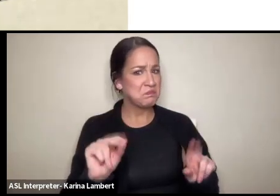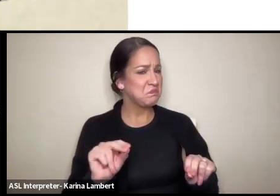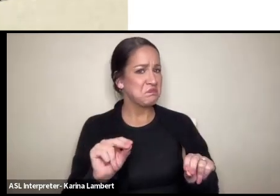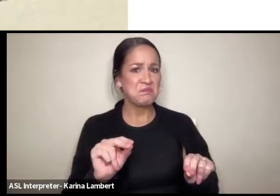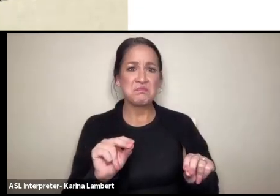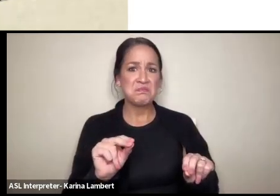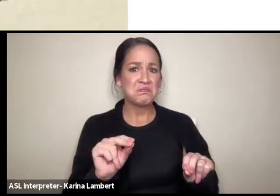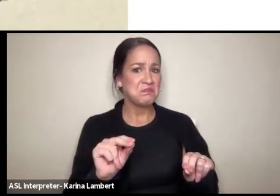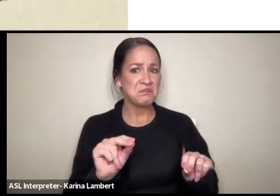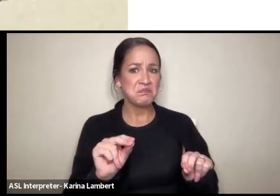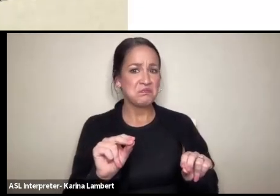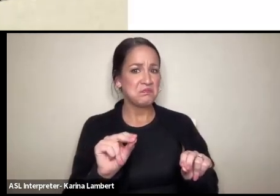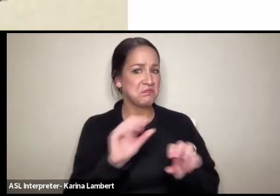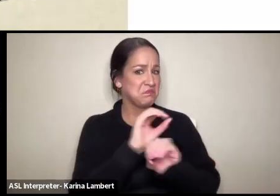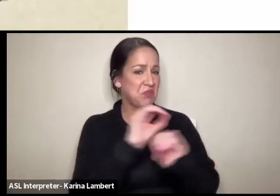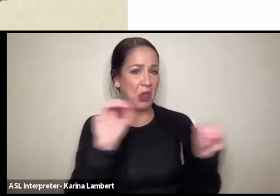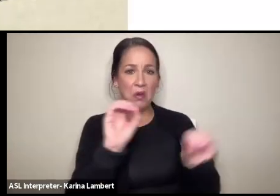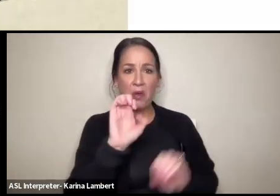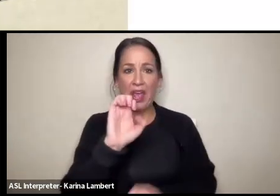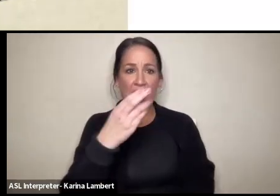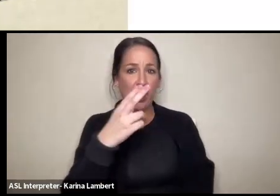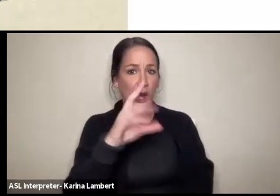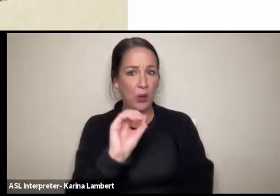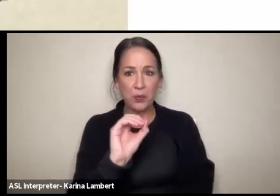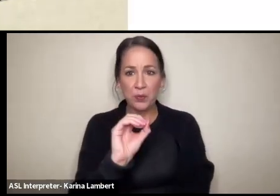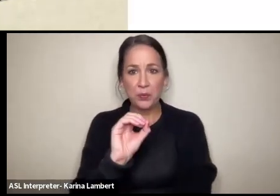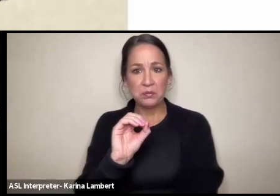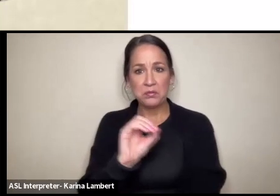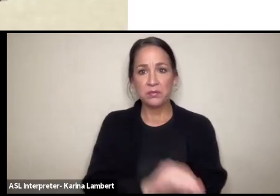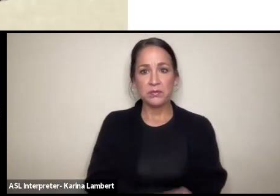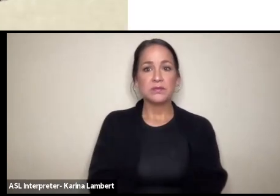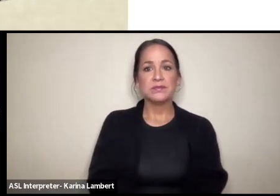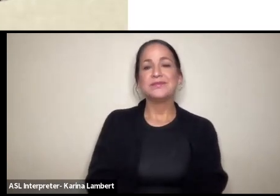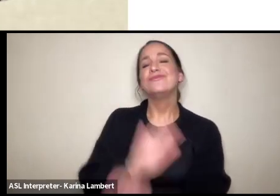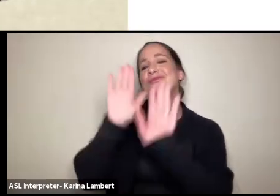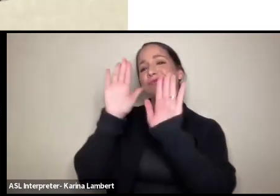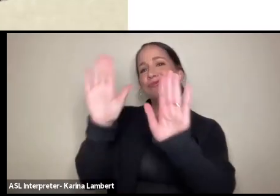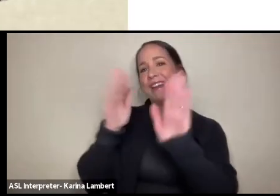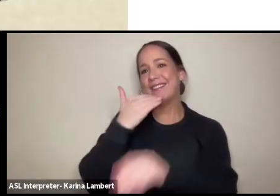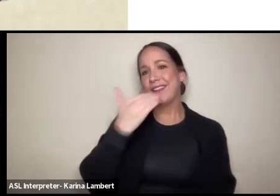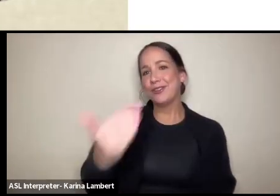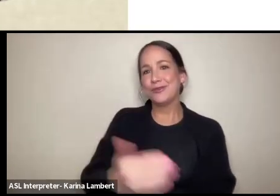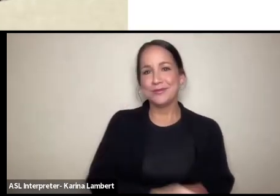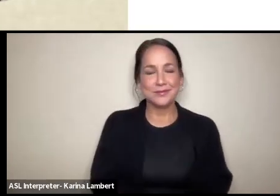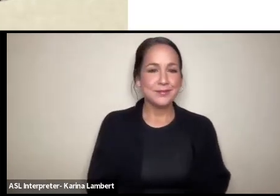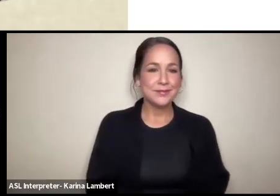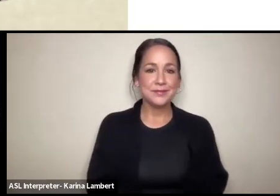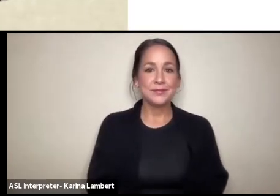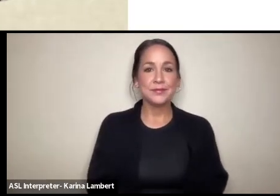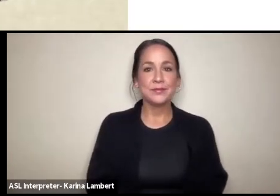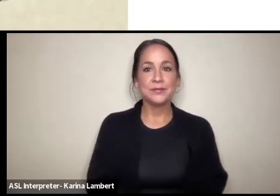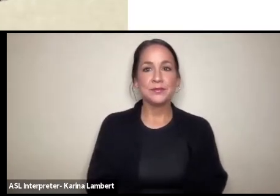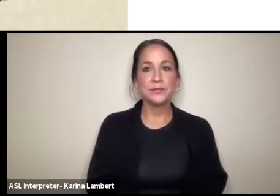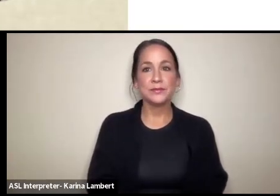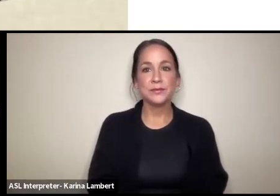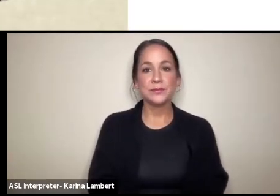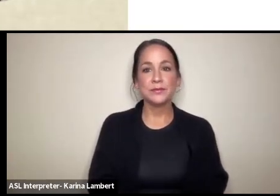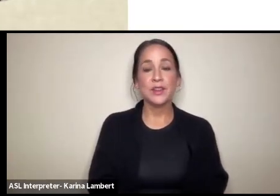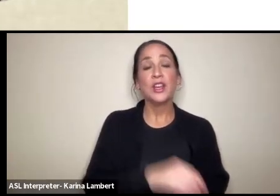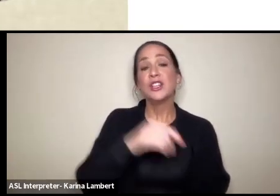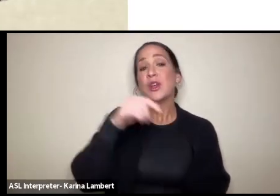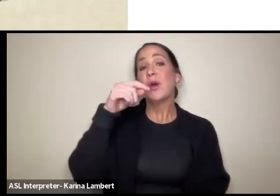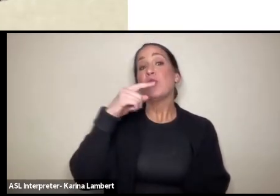you're okay. okay, okay, Perfect. Thank you. great, great. So this is all about planning